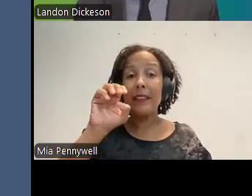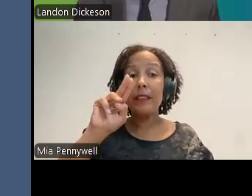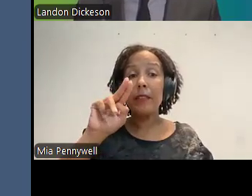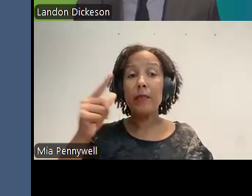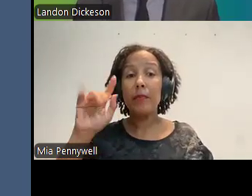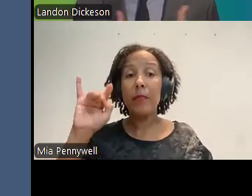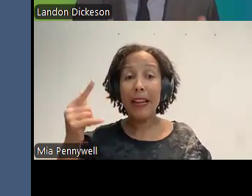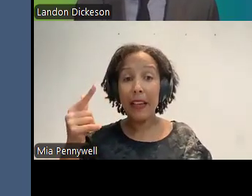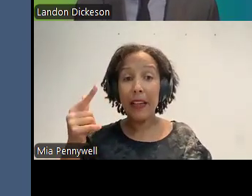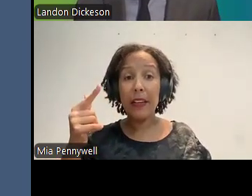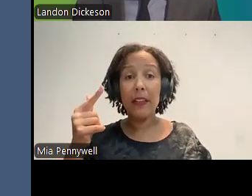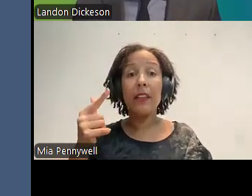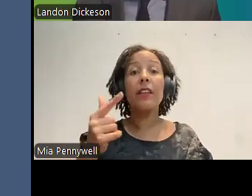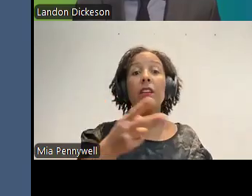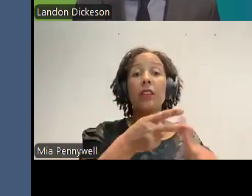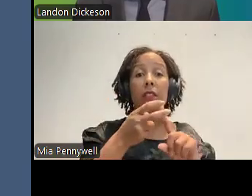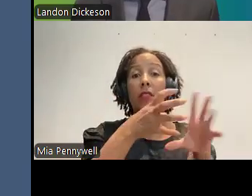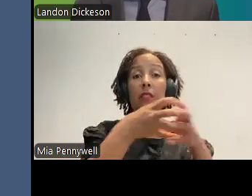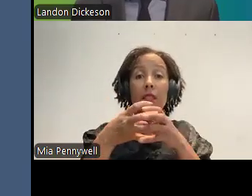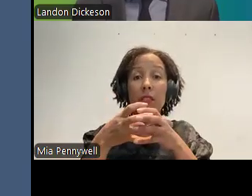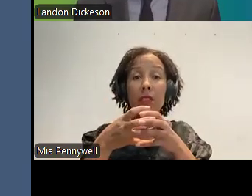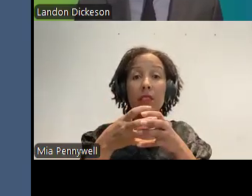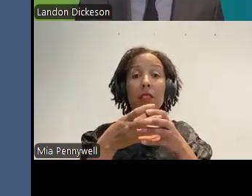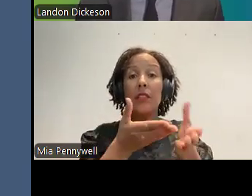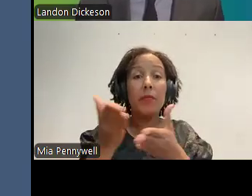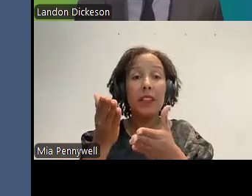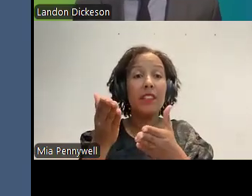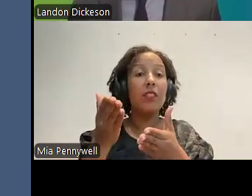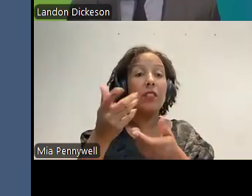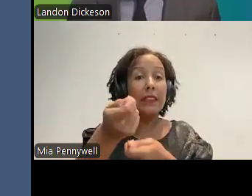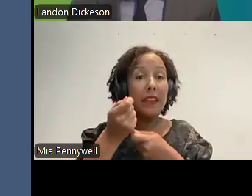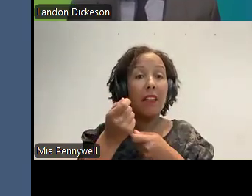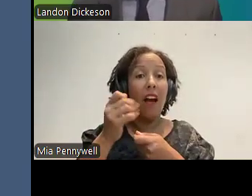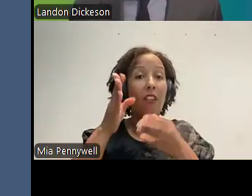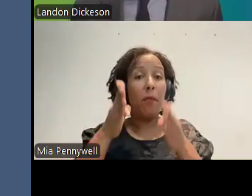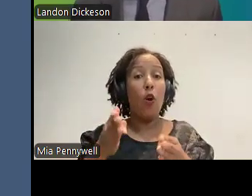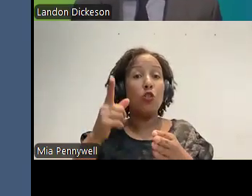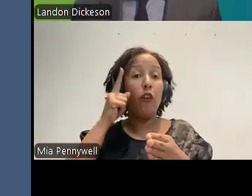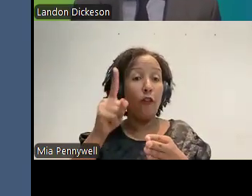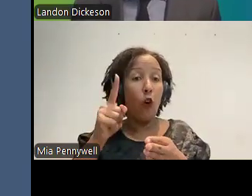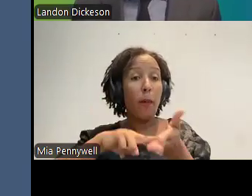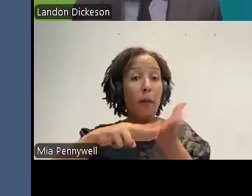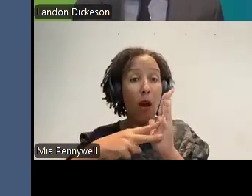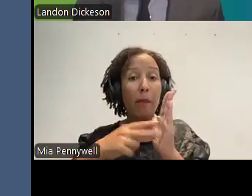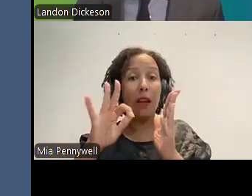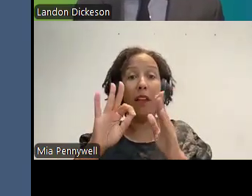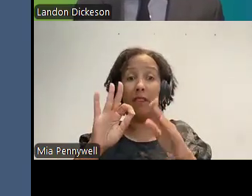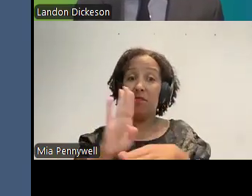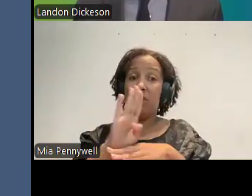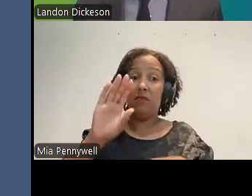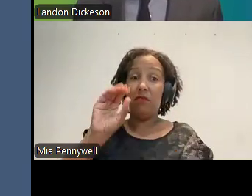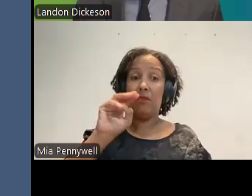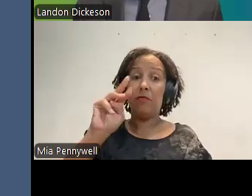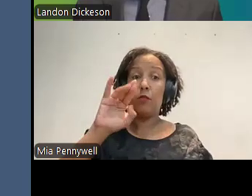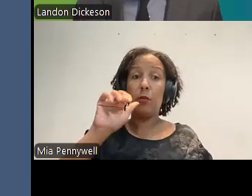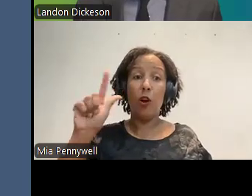harboring, transportation, provision, obtaining, patronizing, or soliciting of a person for the purpose of a commercial sex act. For those who are